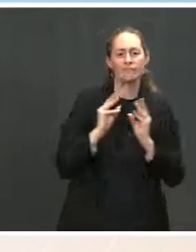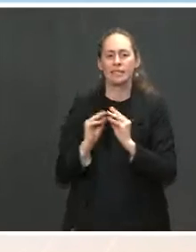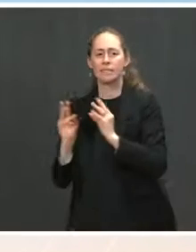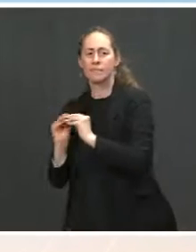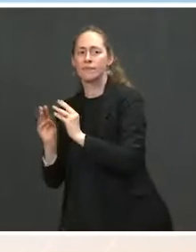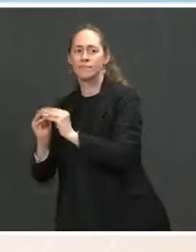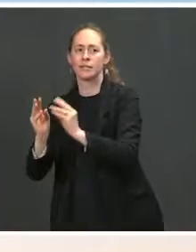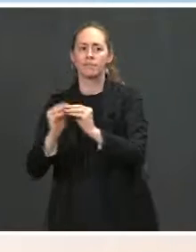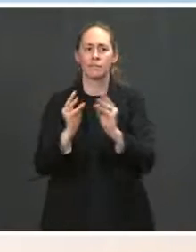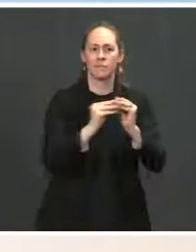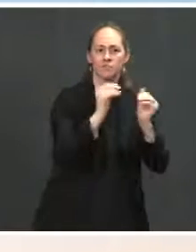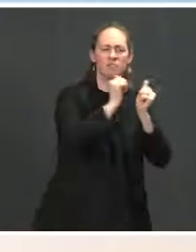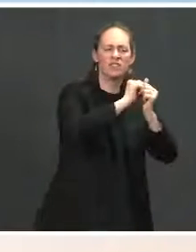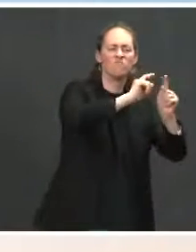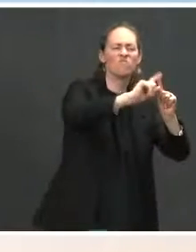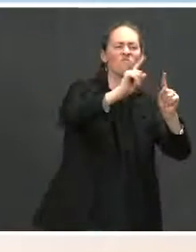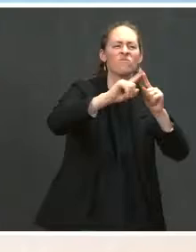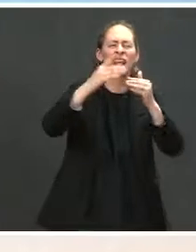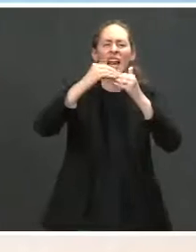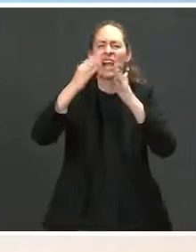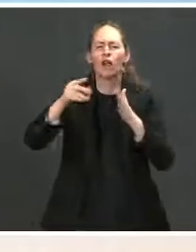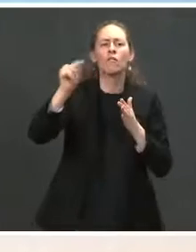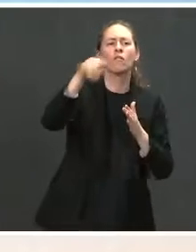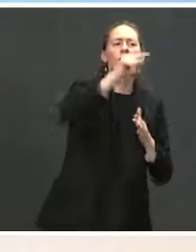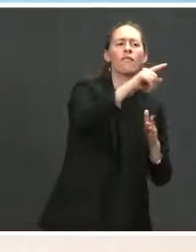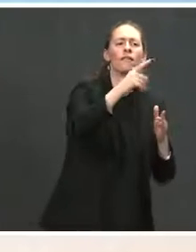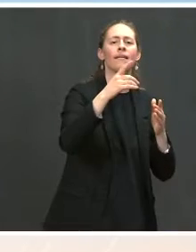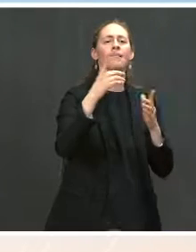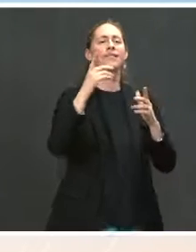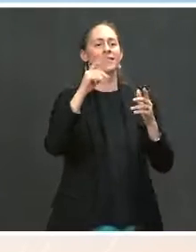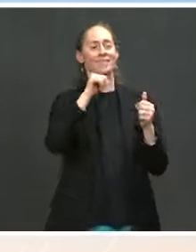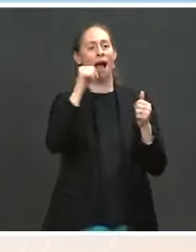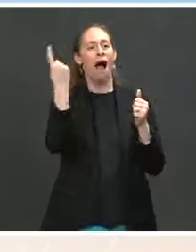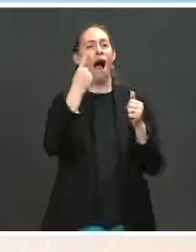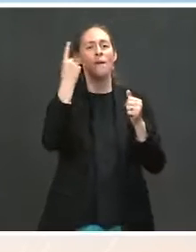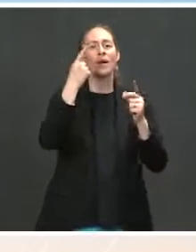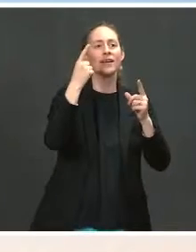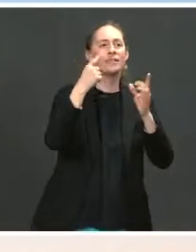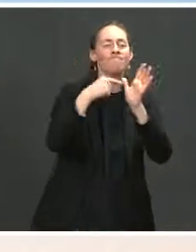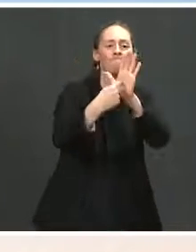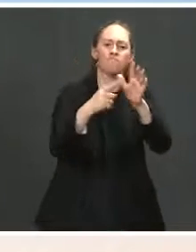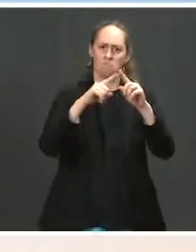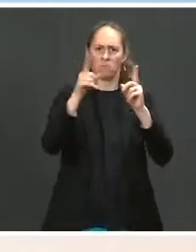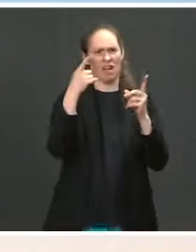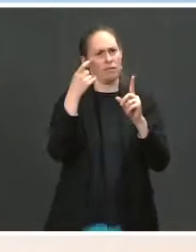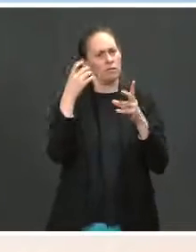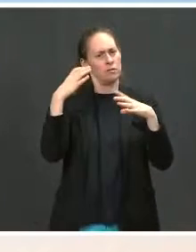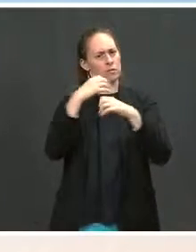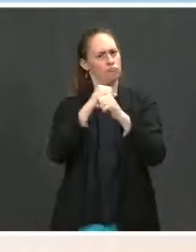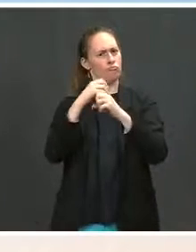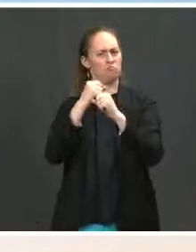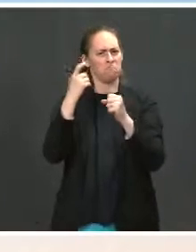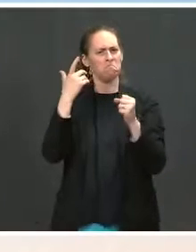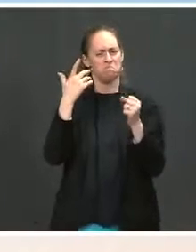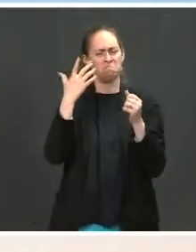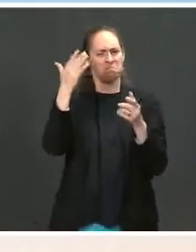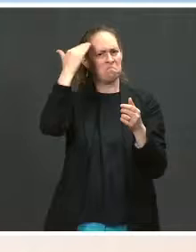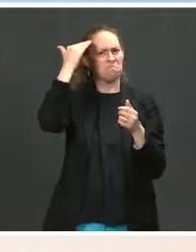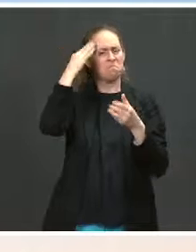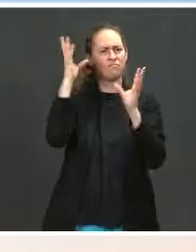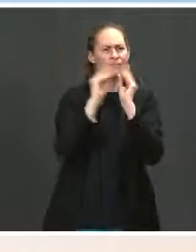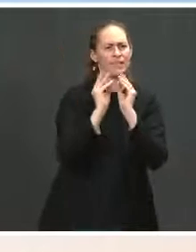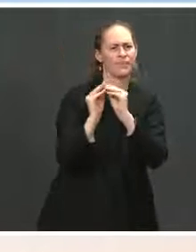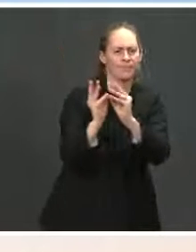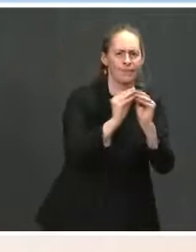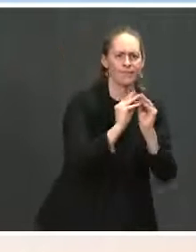internal leaders and team members. We don't always read those meetings out, but those are part of the discussion as well. Certainly, she also